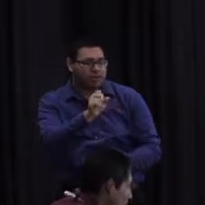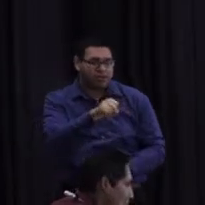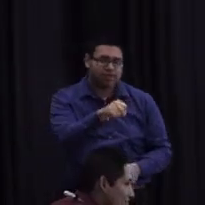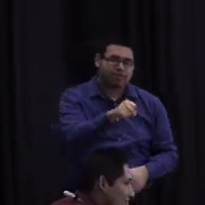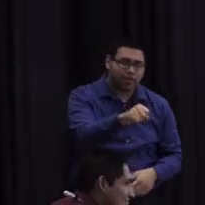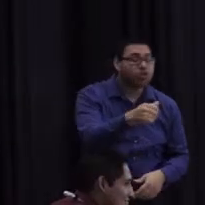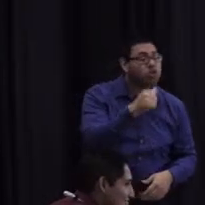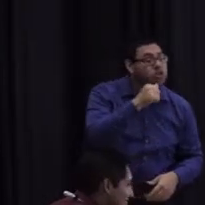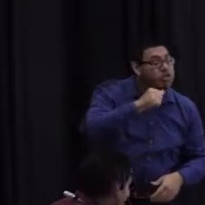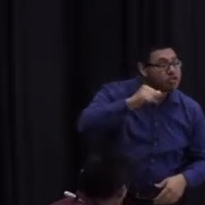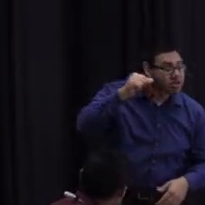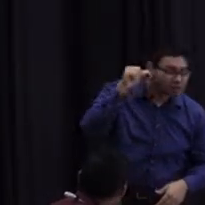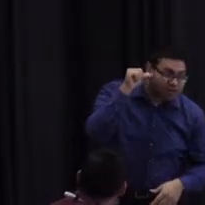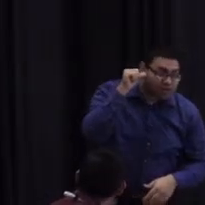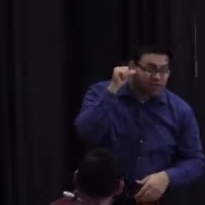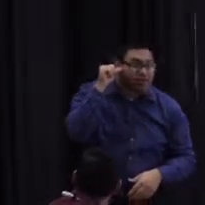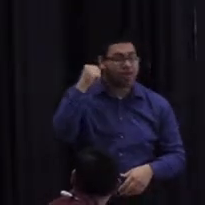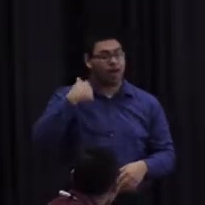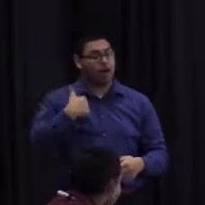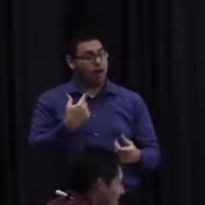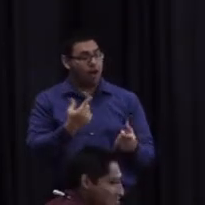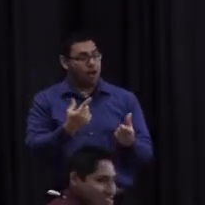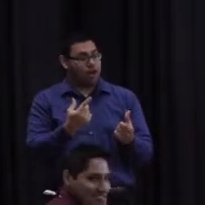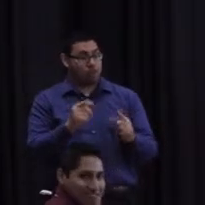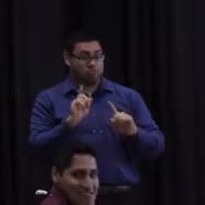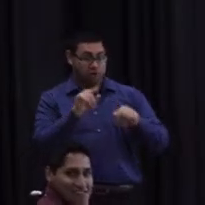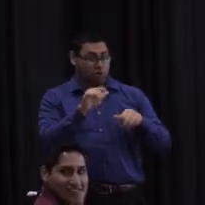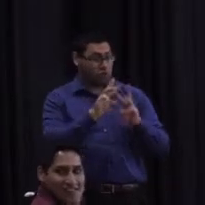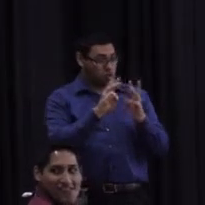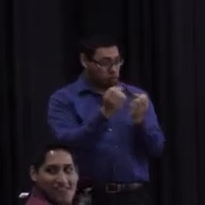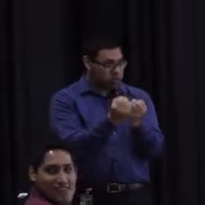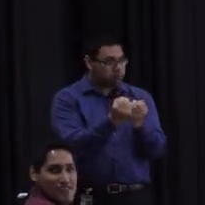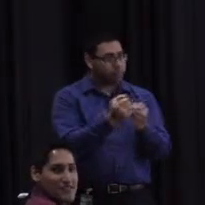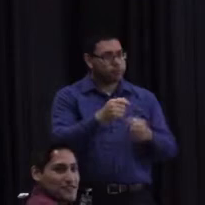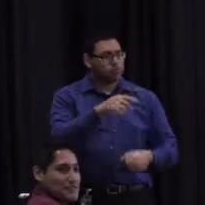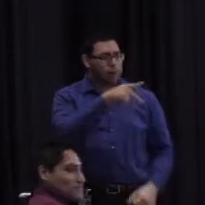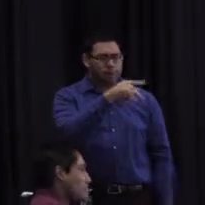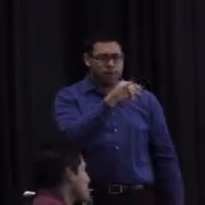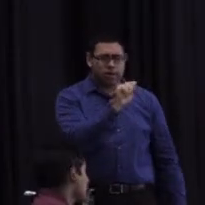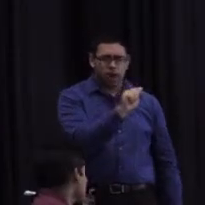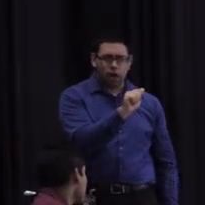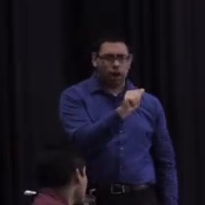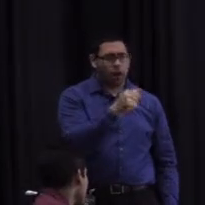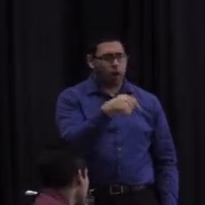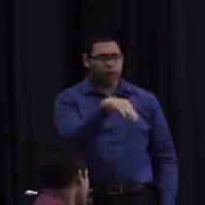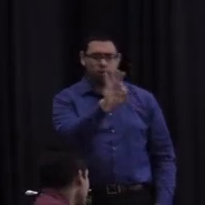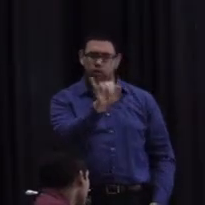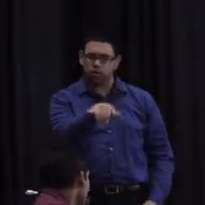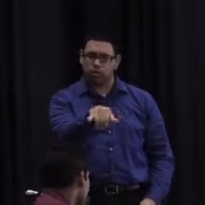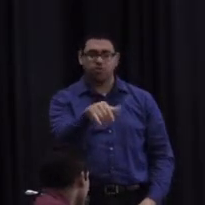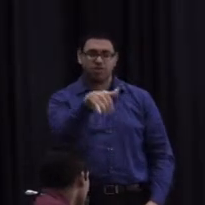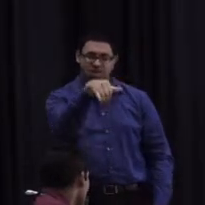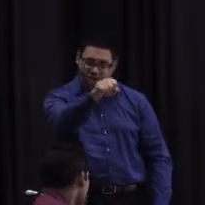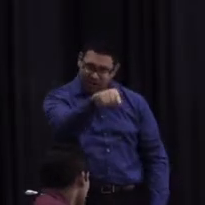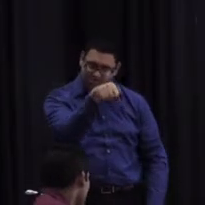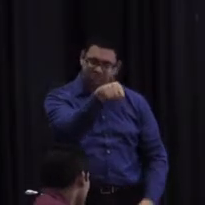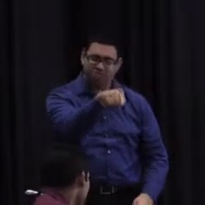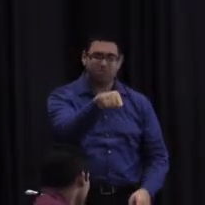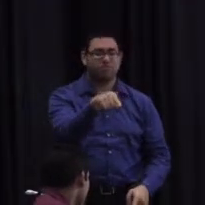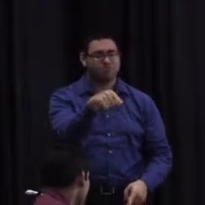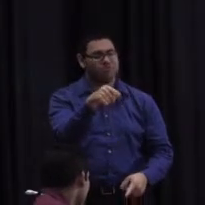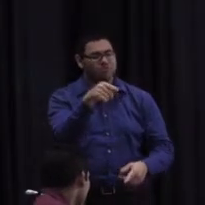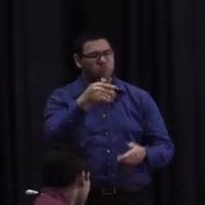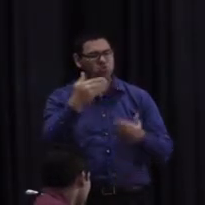So yesterday when we were doing the workshops, they served piña, and I picked that up and I said, yes, you are what you